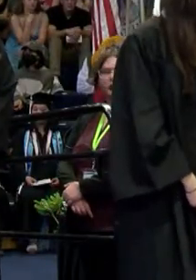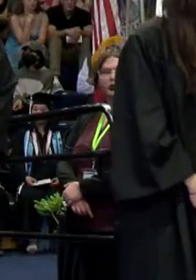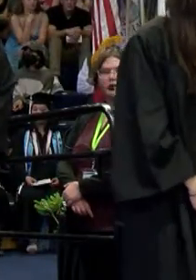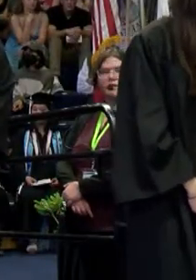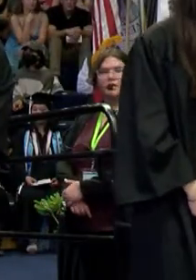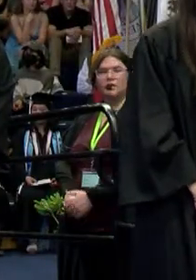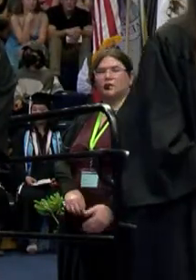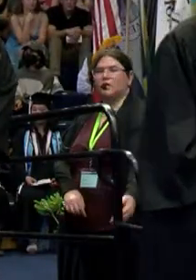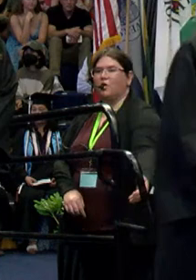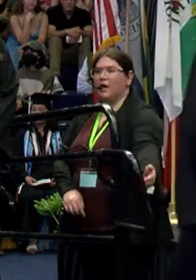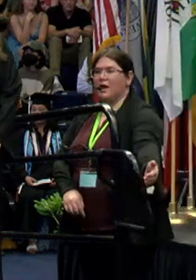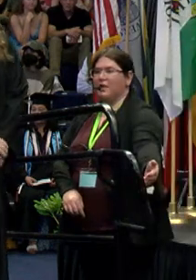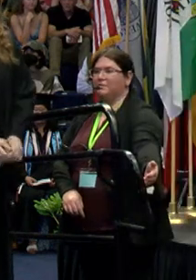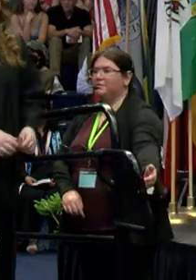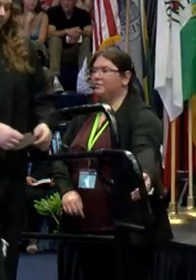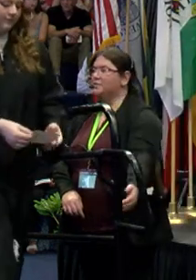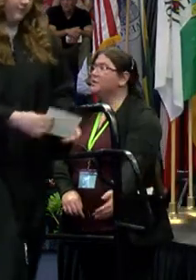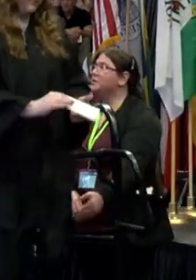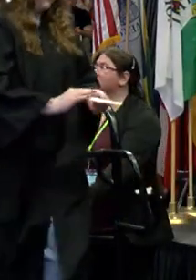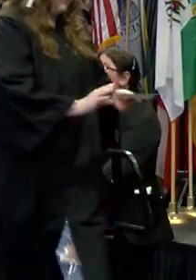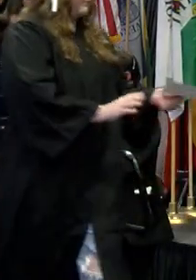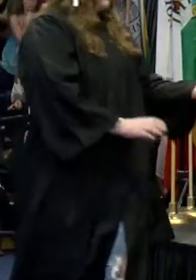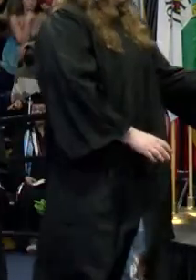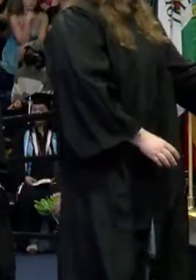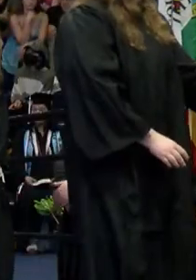Eden Saunders.